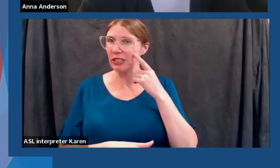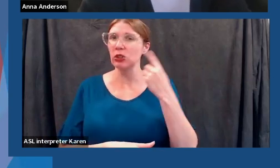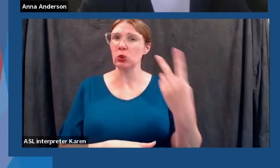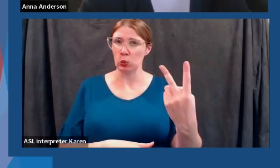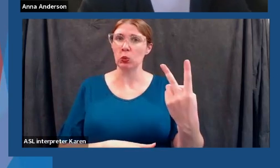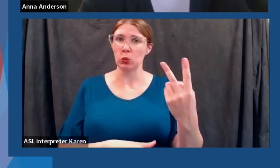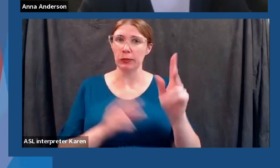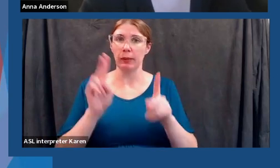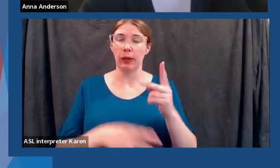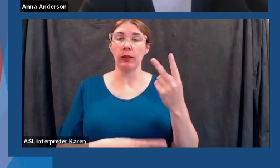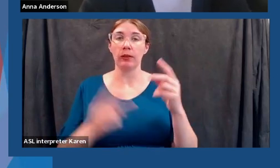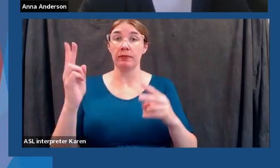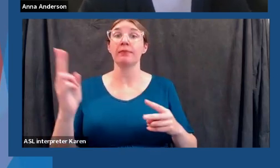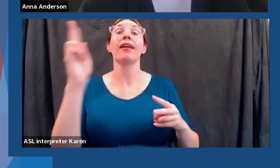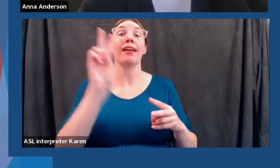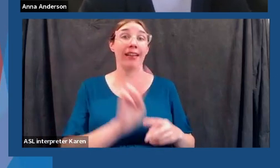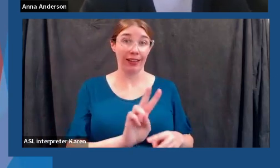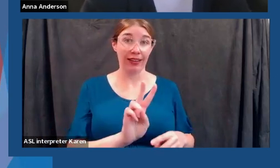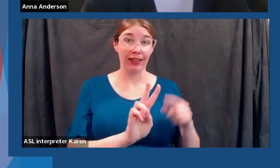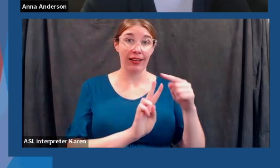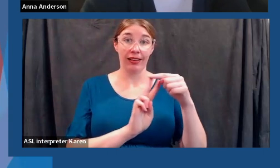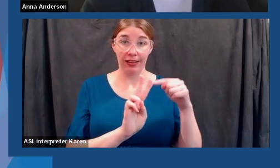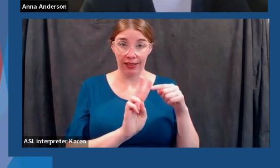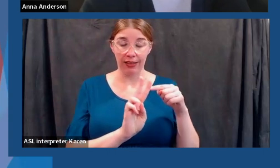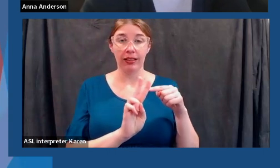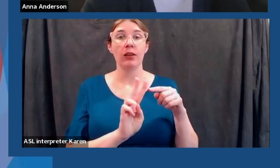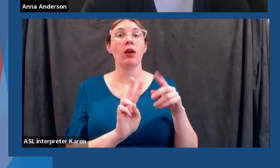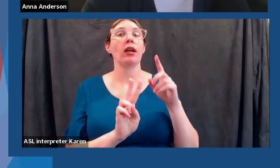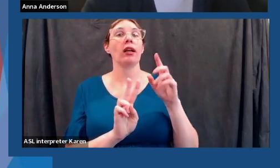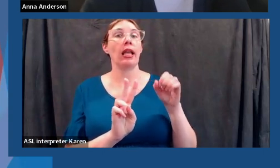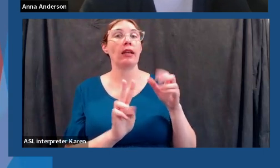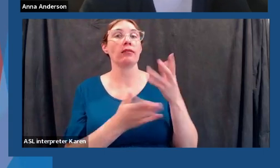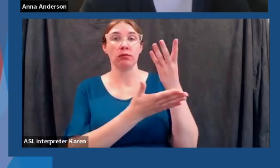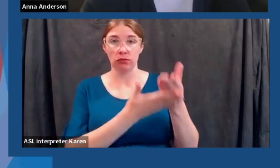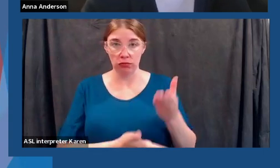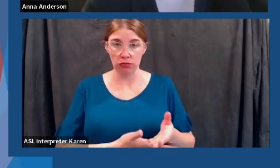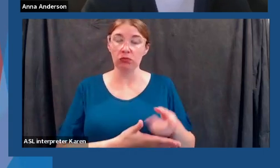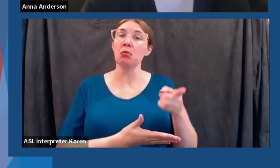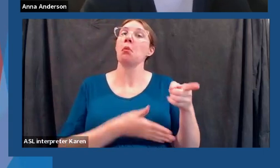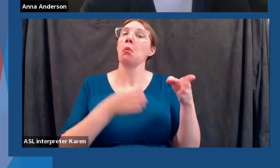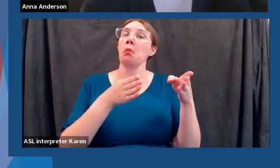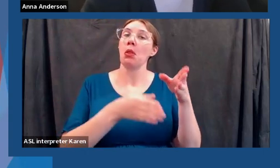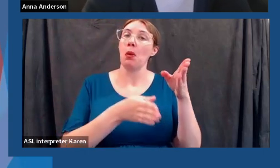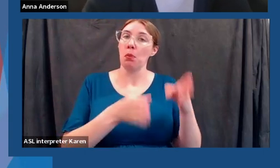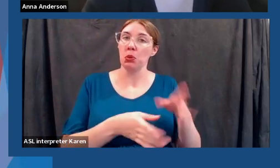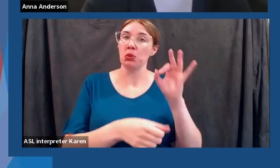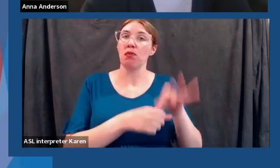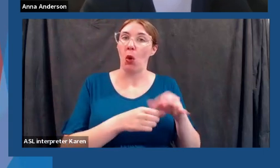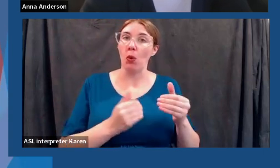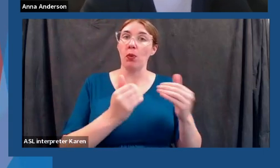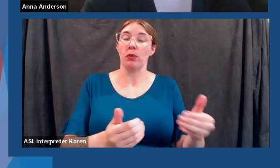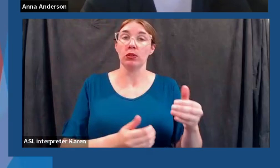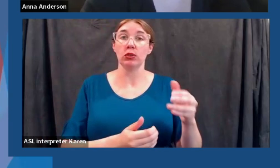those special voting deputies can verify that this person voted, and that satisfies the photo